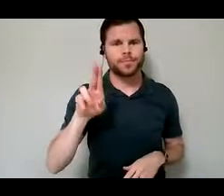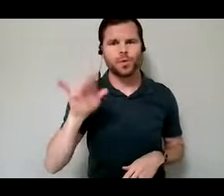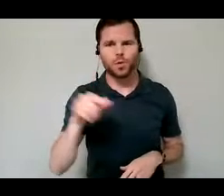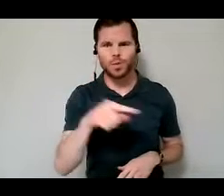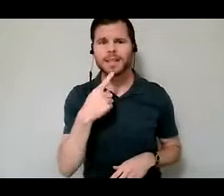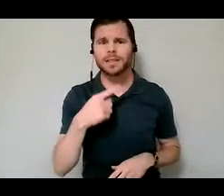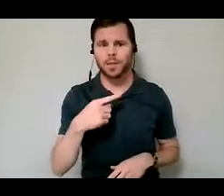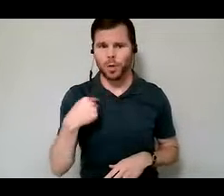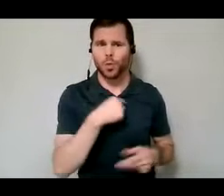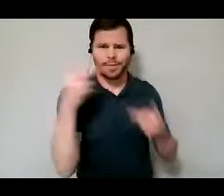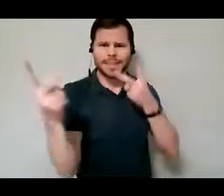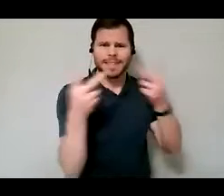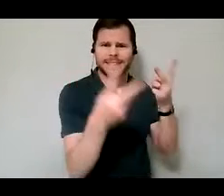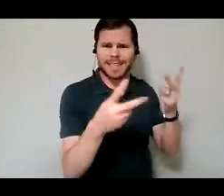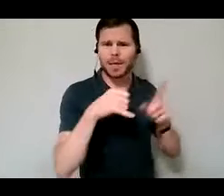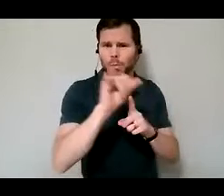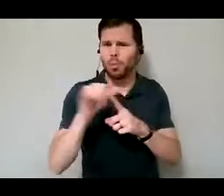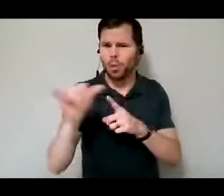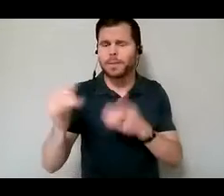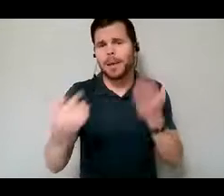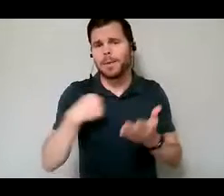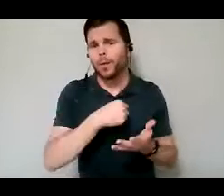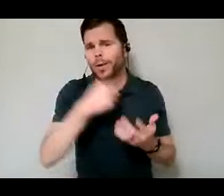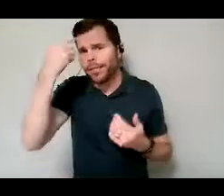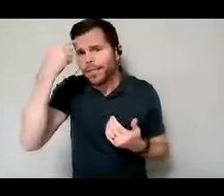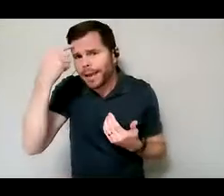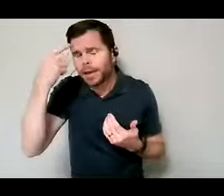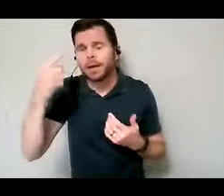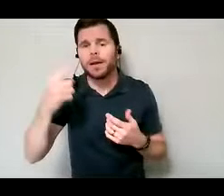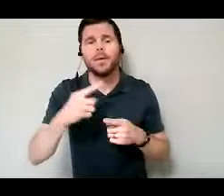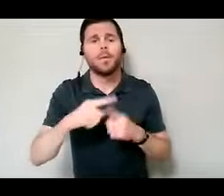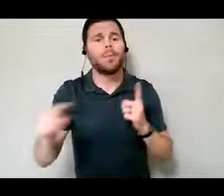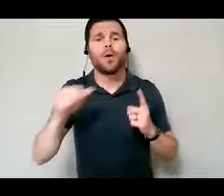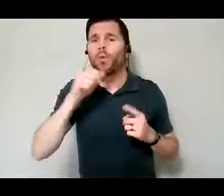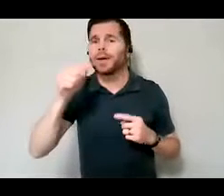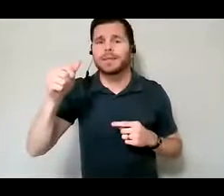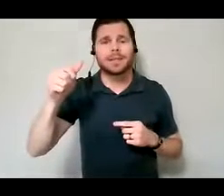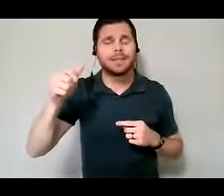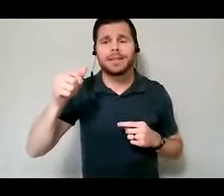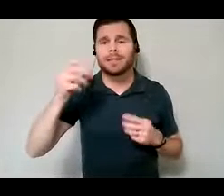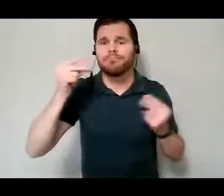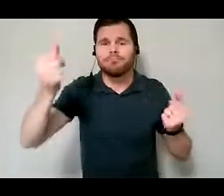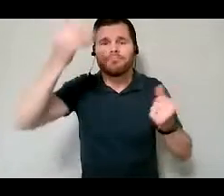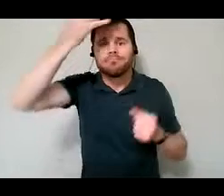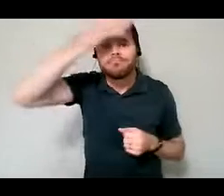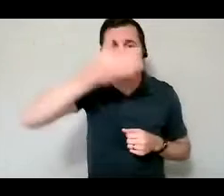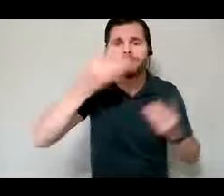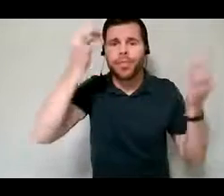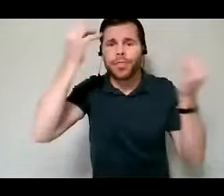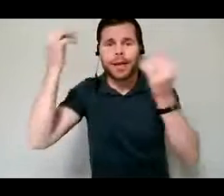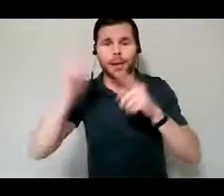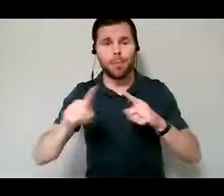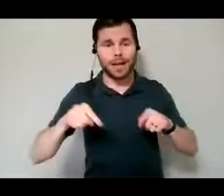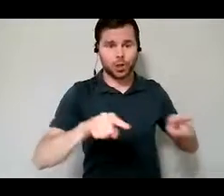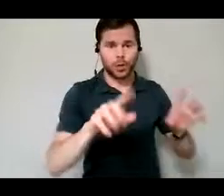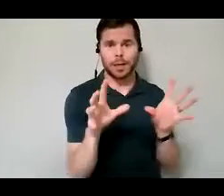bullied, and you probably thought about it at some point, but it wasn't at the forefront of your mind. But like as we went through the meetings, you